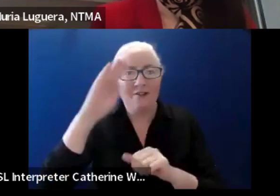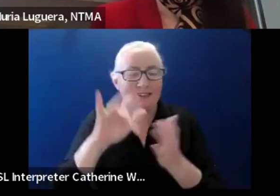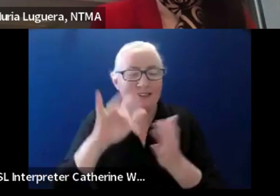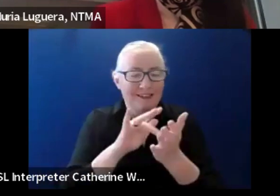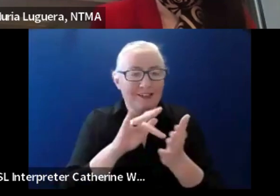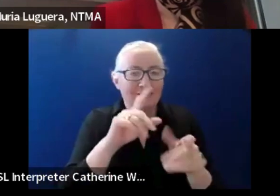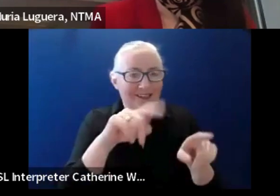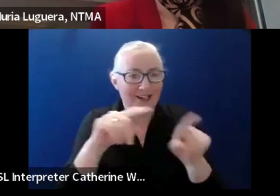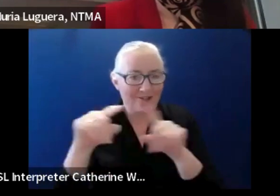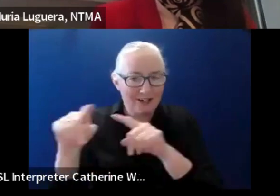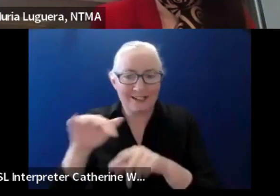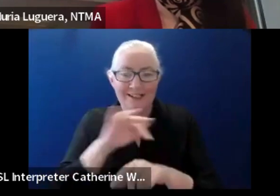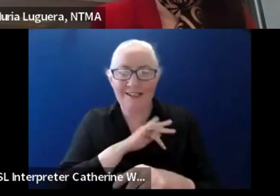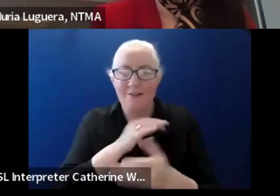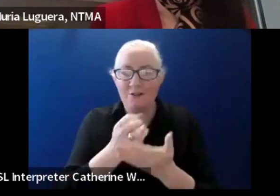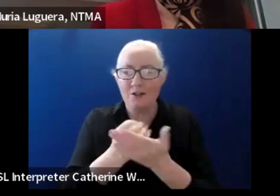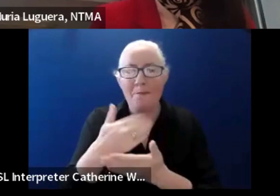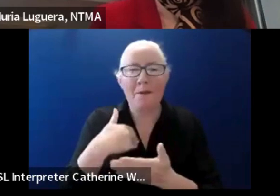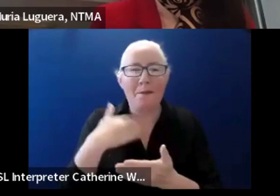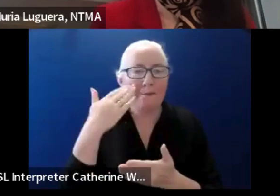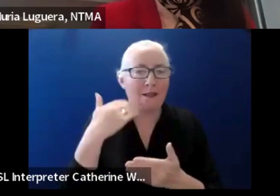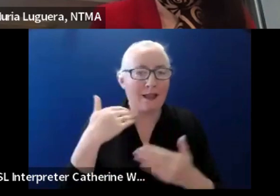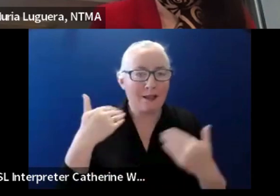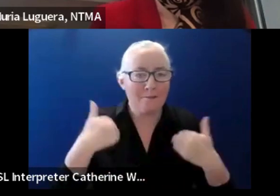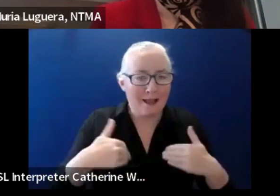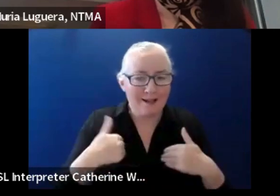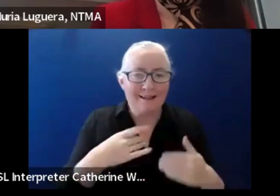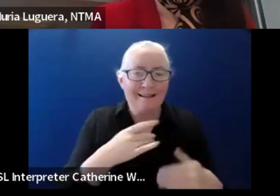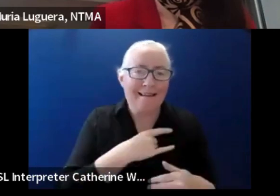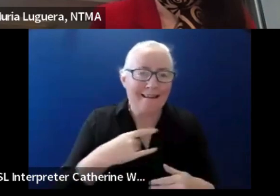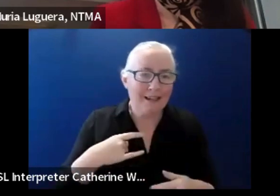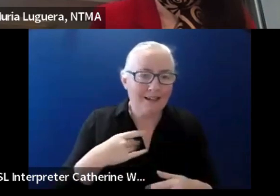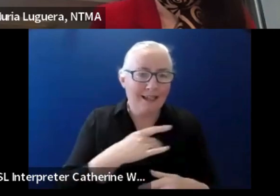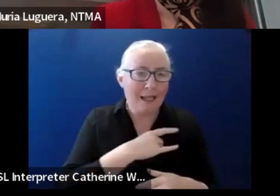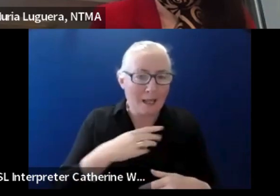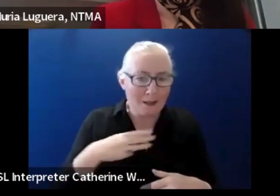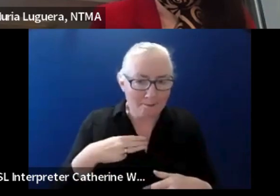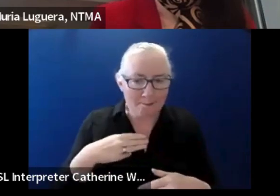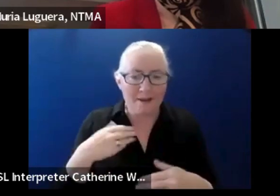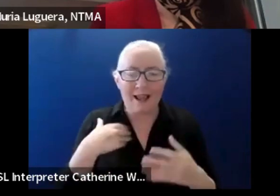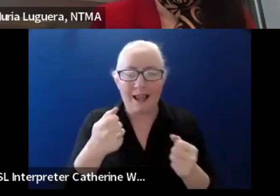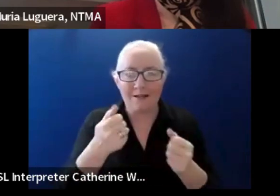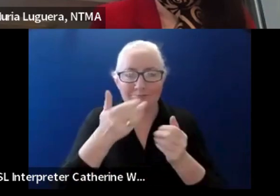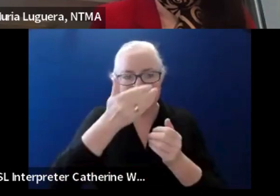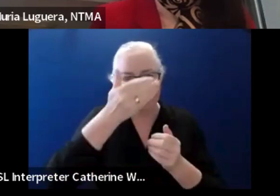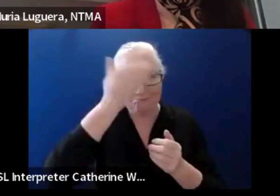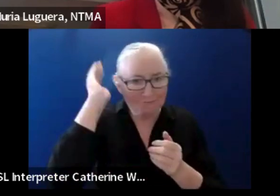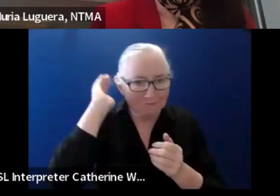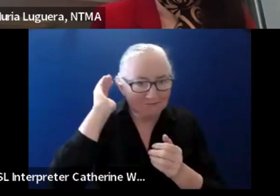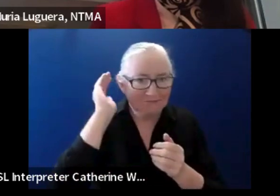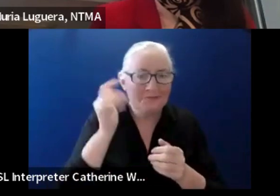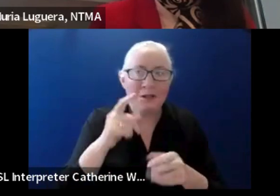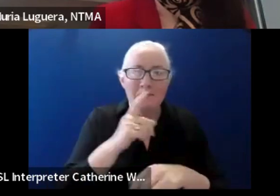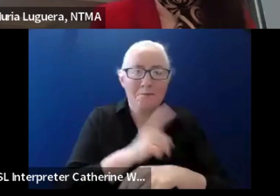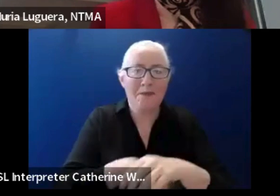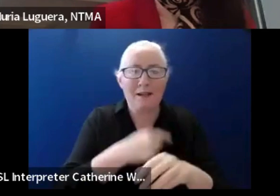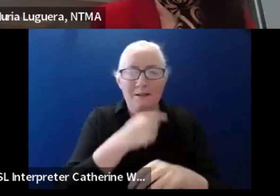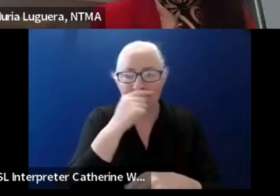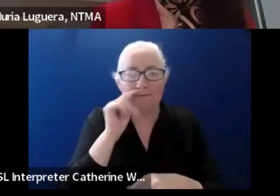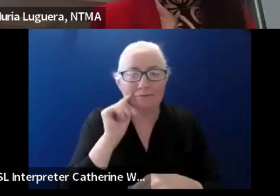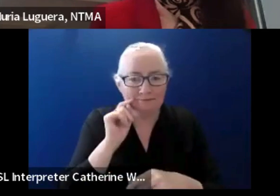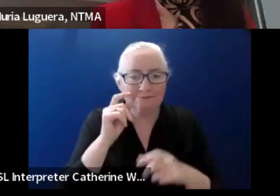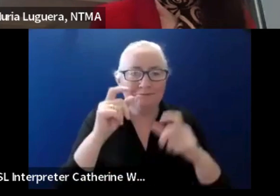Diversity. To self-describe, I'm a black man. My pronouns are he, him. I have close cropped hair on my head and a black moustache. I'm